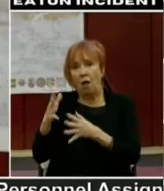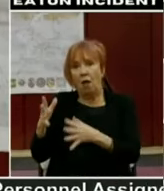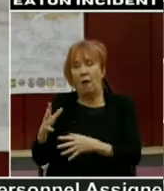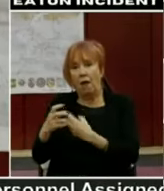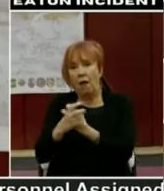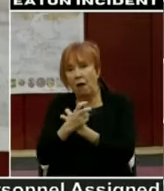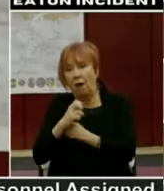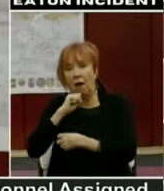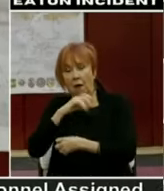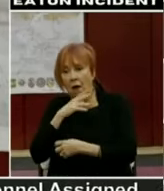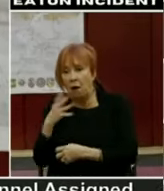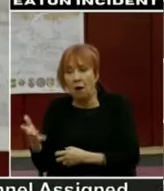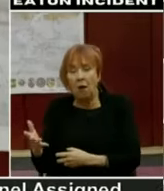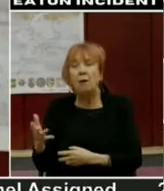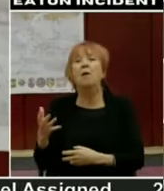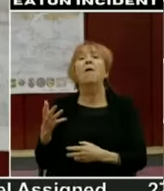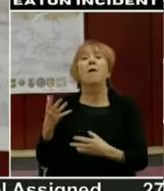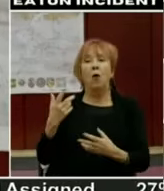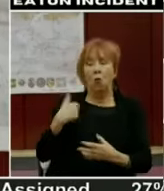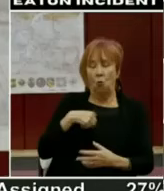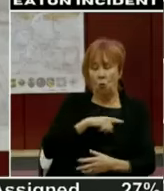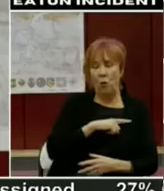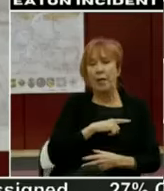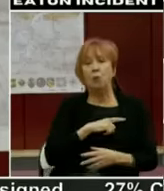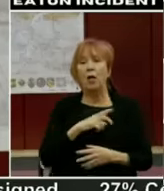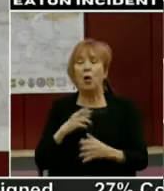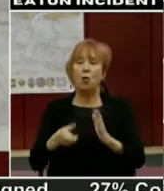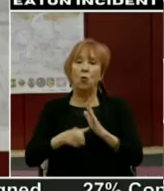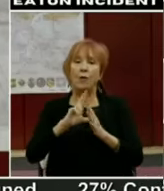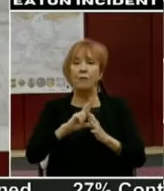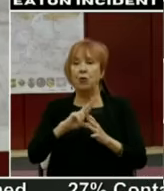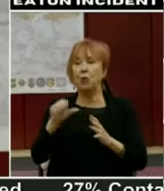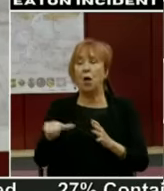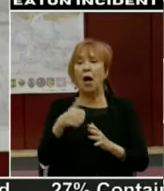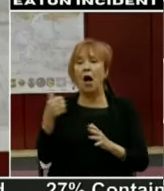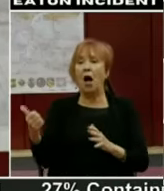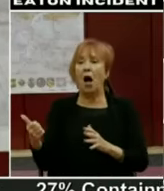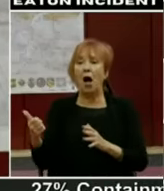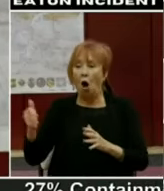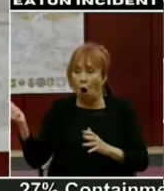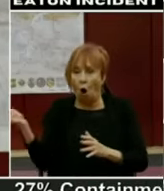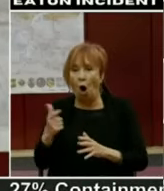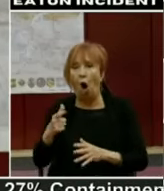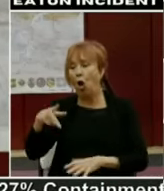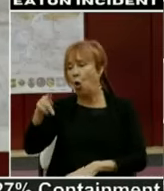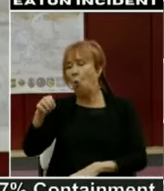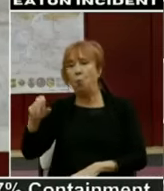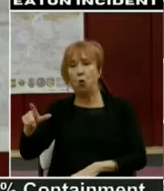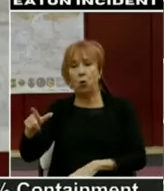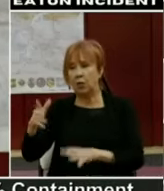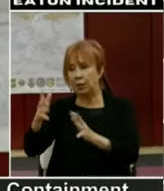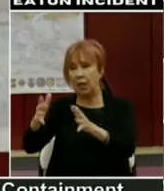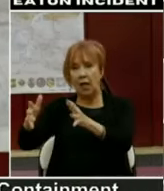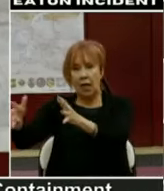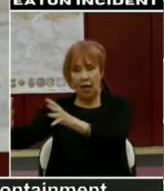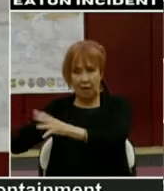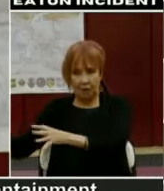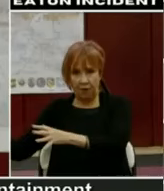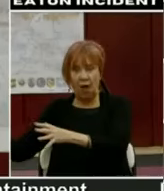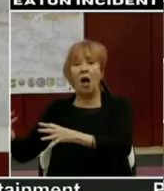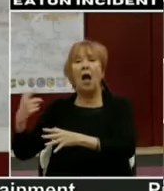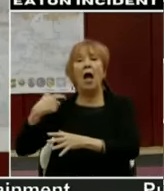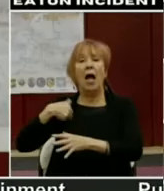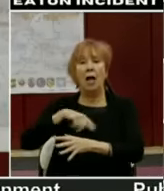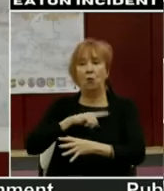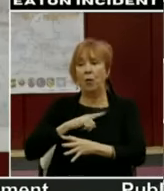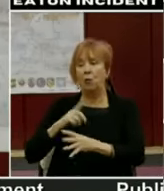here along with Ag Commissioner. They will be reviewing any pool that has been left behind or sitting stagnant, and they will be treating those pools for